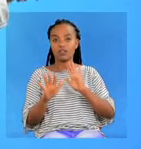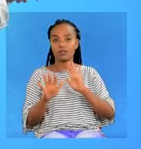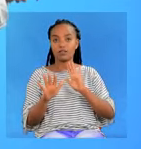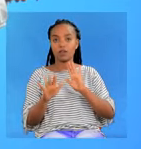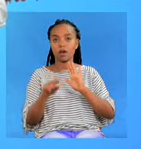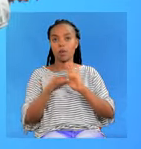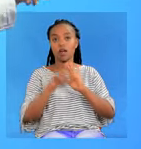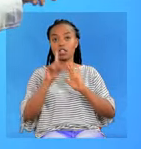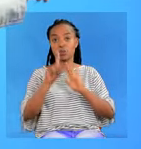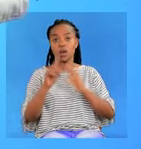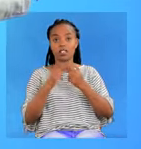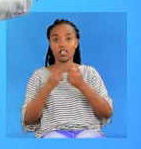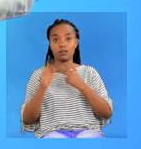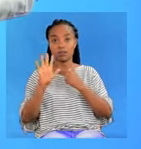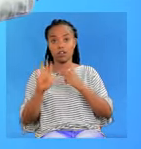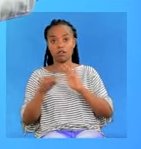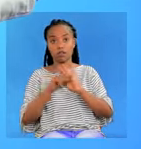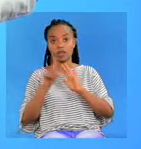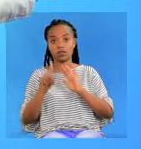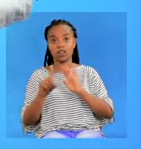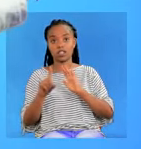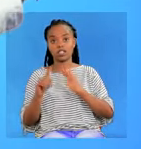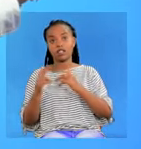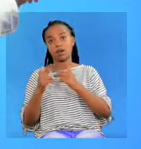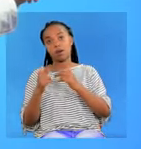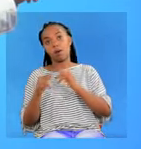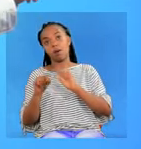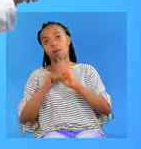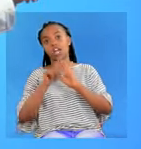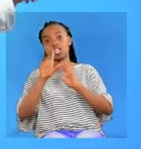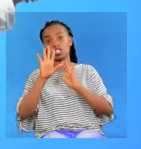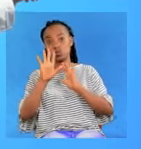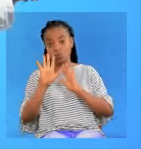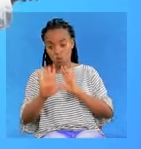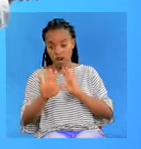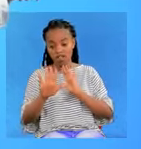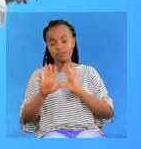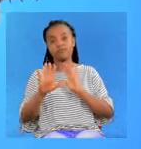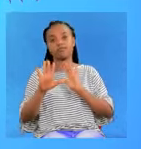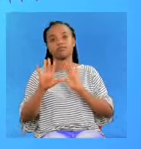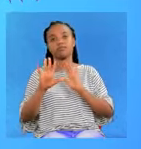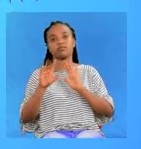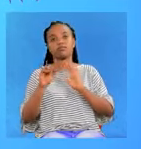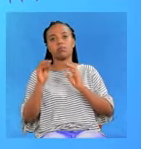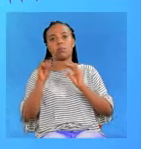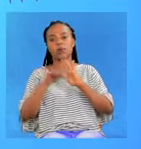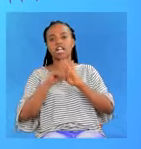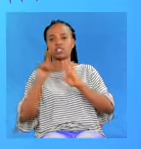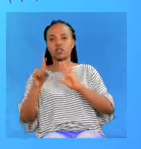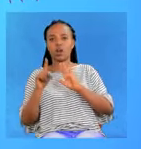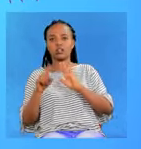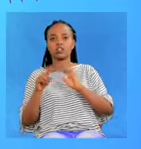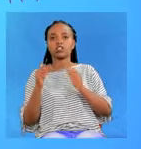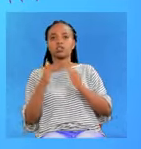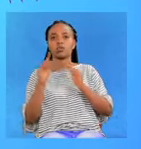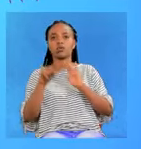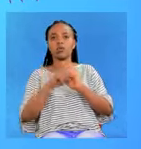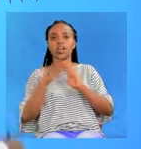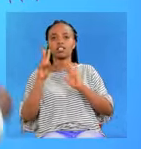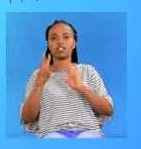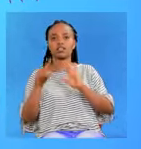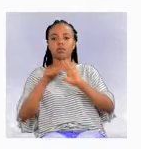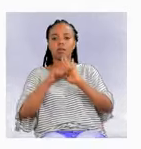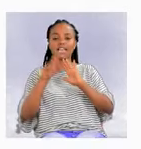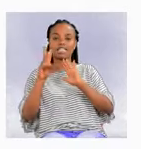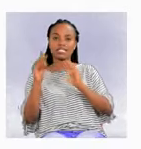1 times 5. Here we have minus 1 and minus 5, minus 6 plus 2, minus 4.